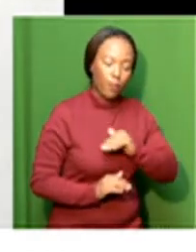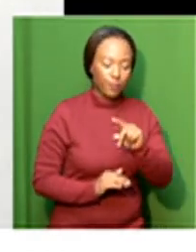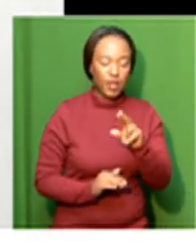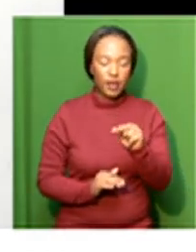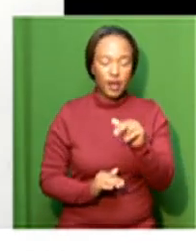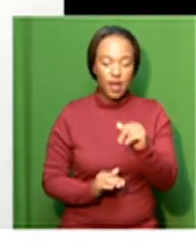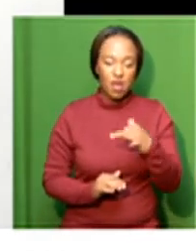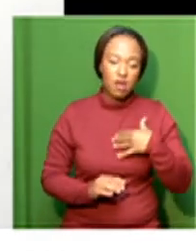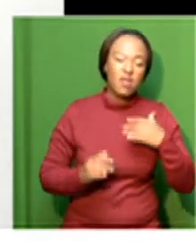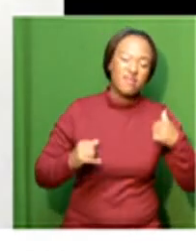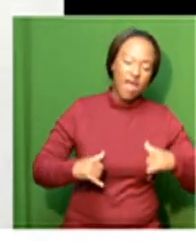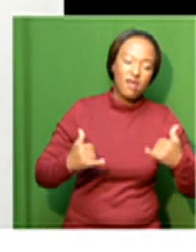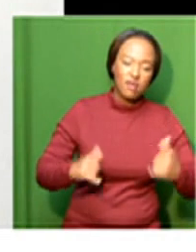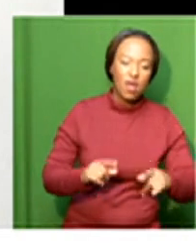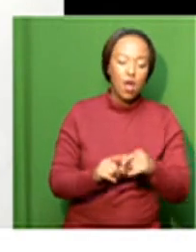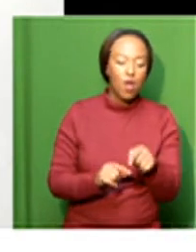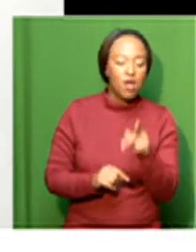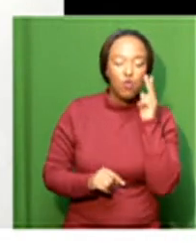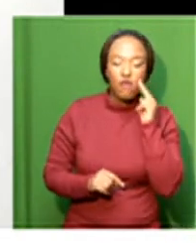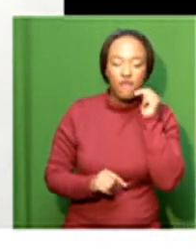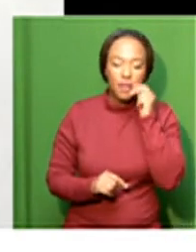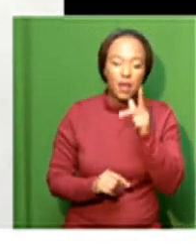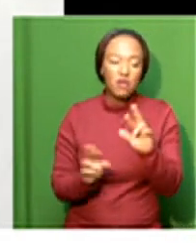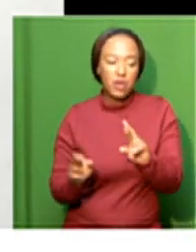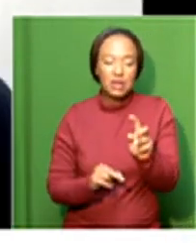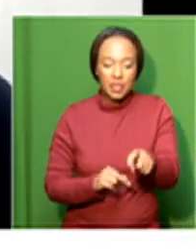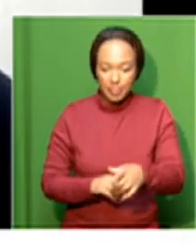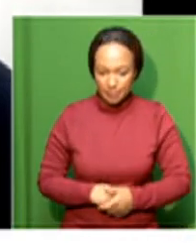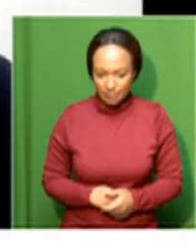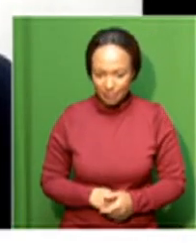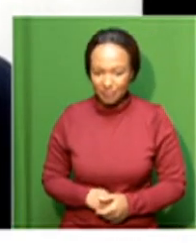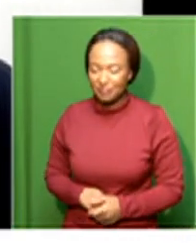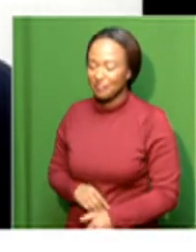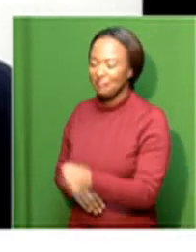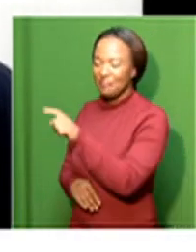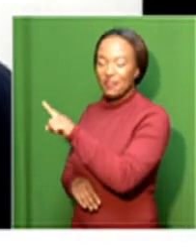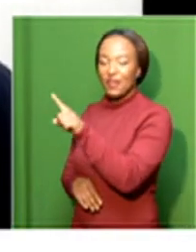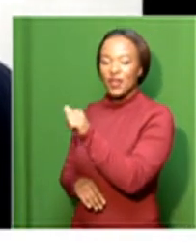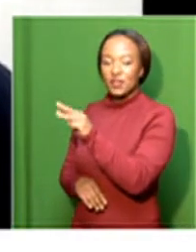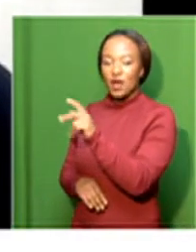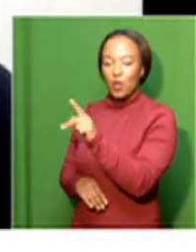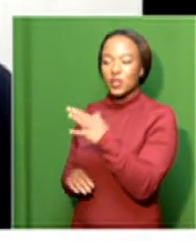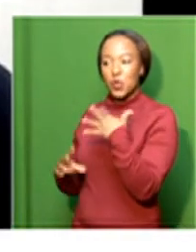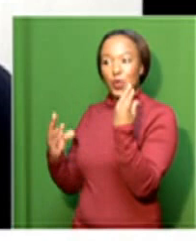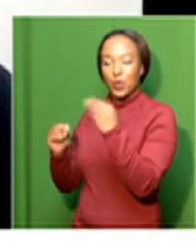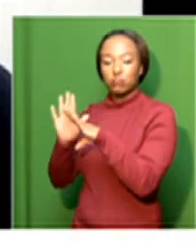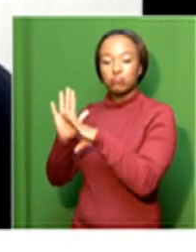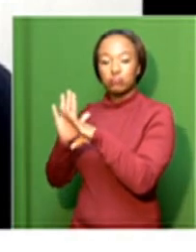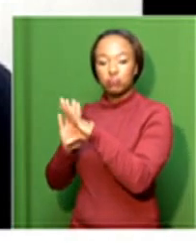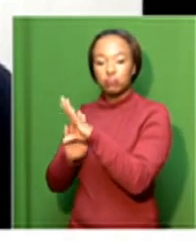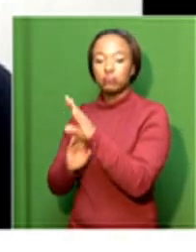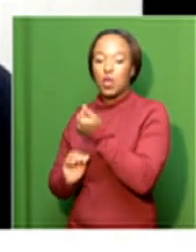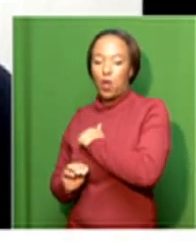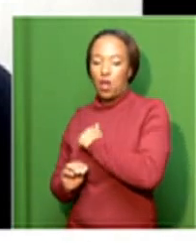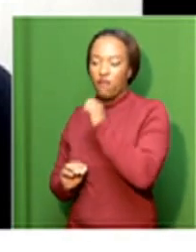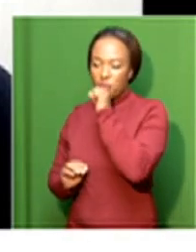It's going to be released in November. Get ready for that album. All right, Zakwe, you're going places, man. Thank you so much for chatting to us and all the best